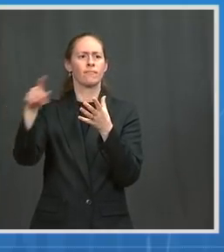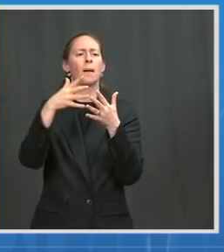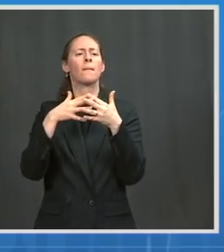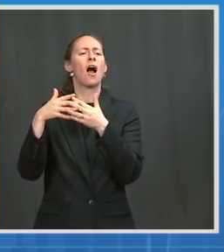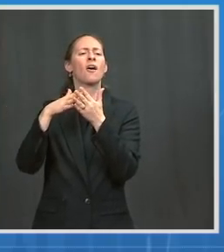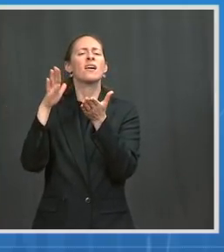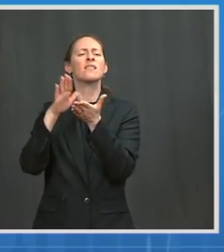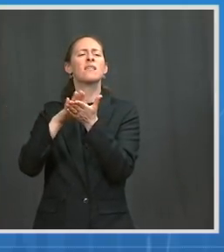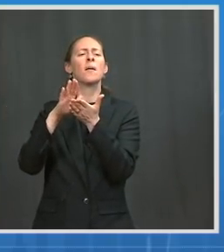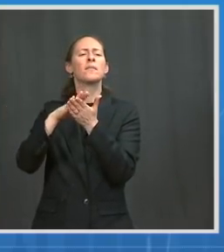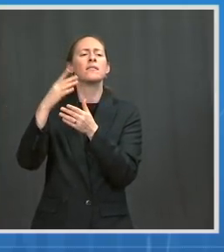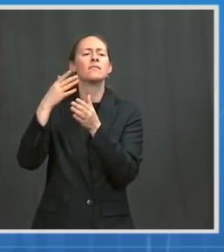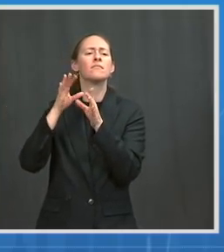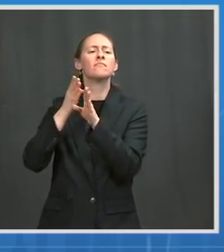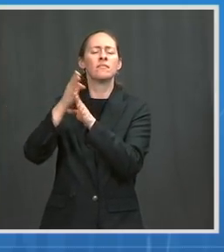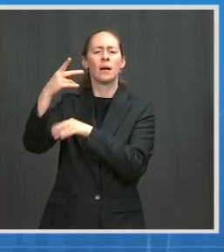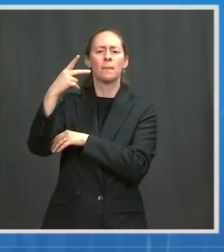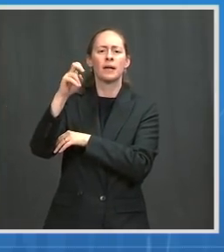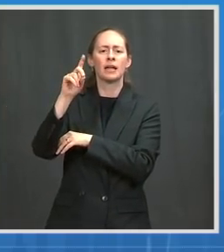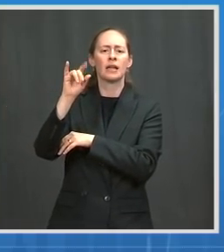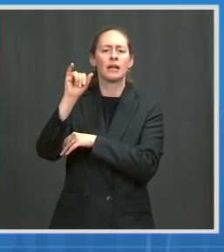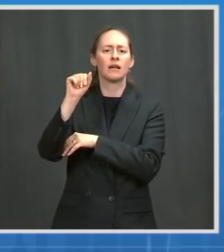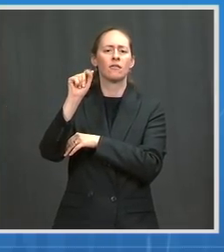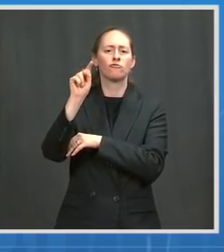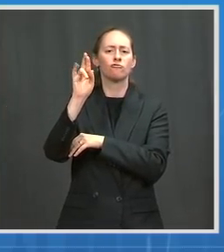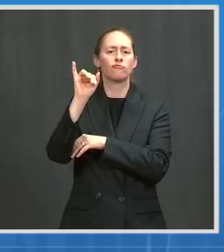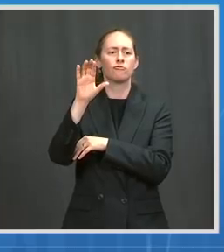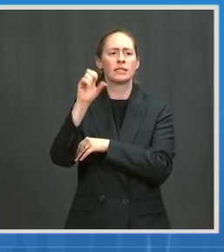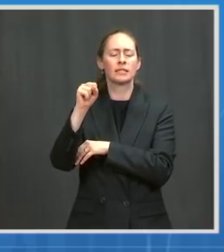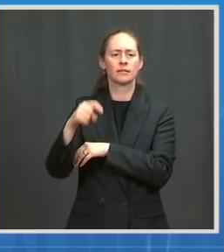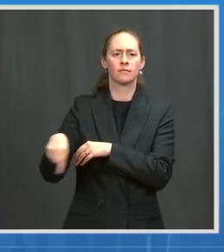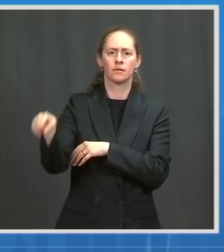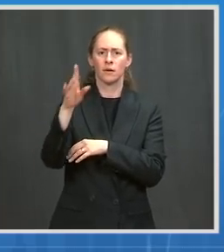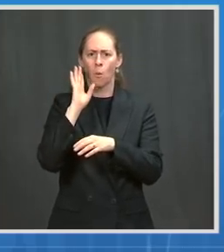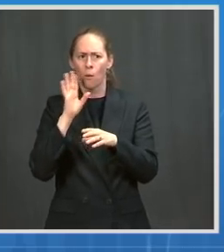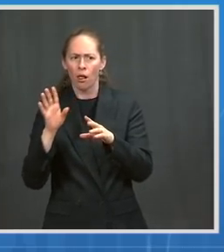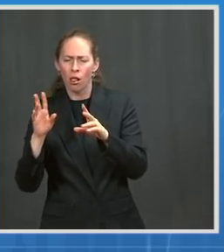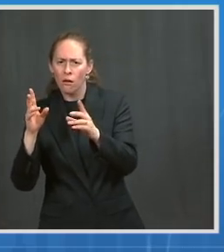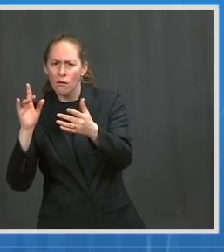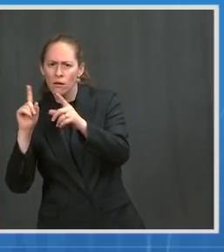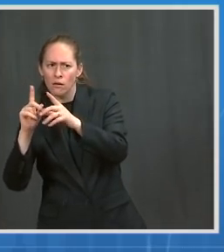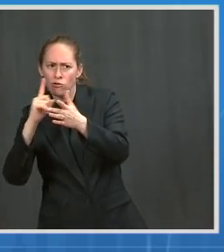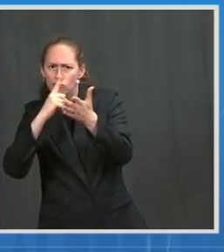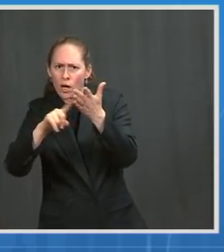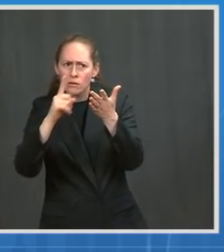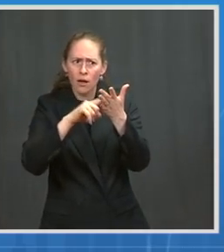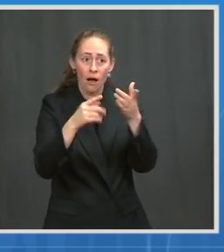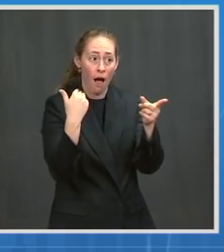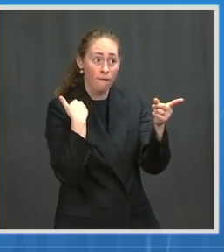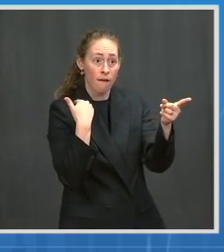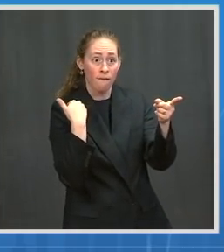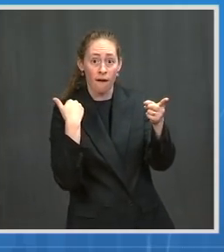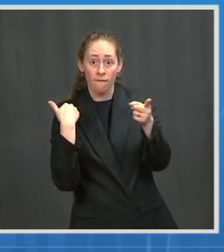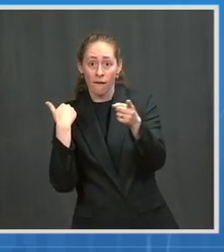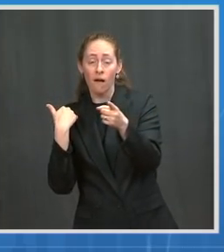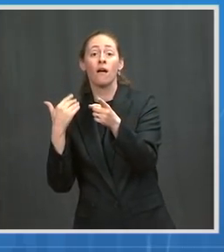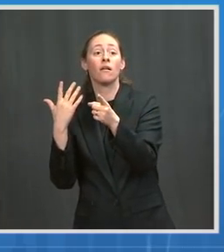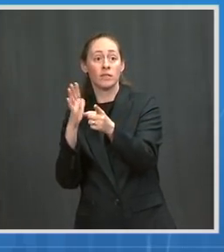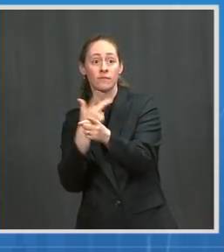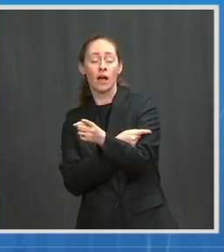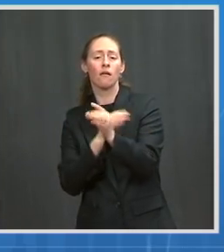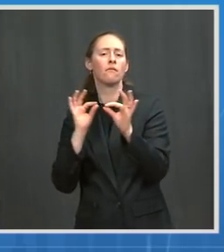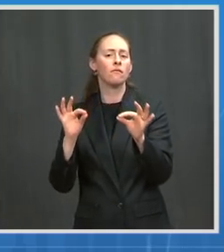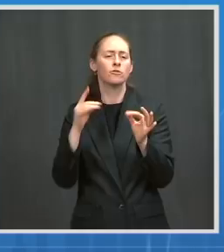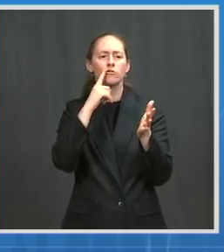CDC's recommendation for all teens to get the COVID-19 vaccine. Tomorrow, in a meeting open to the public, the